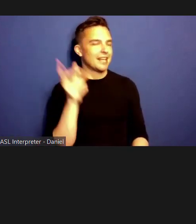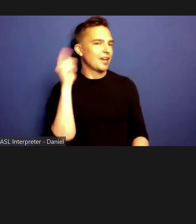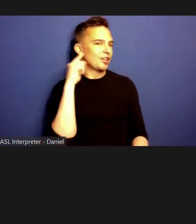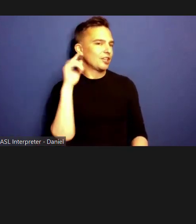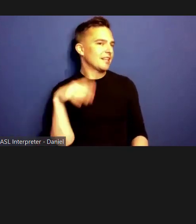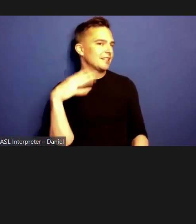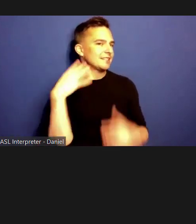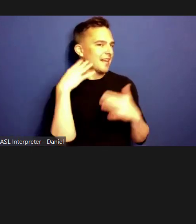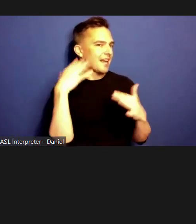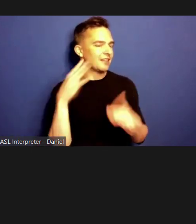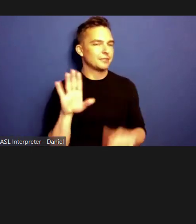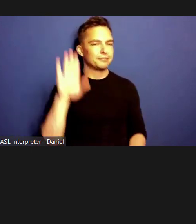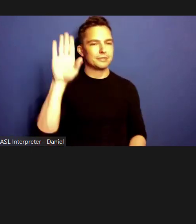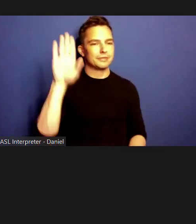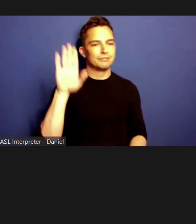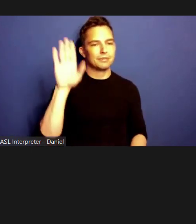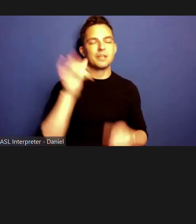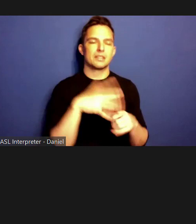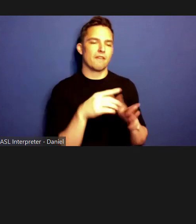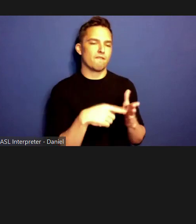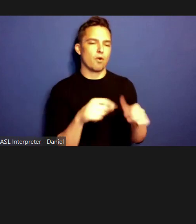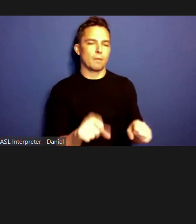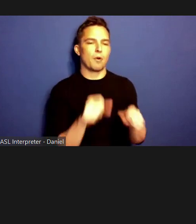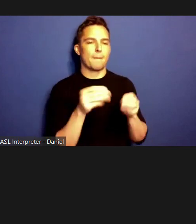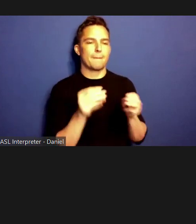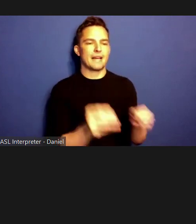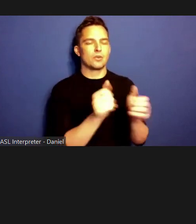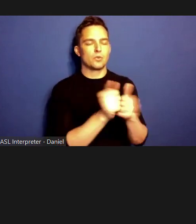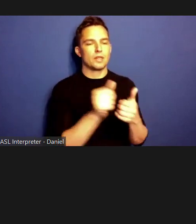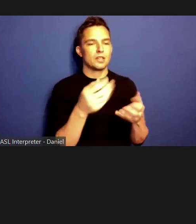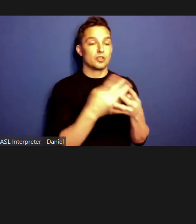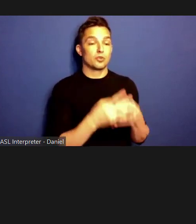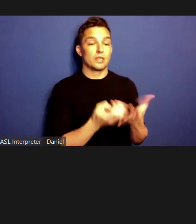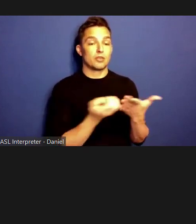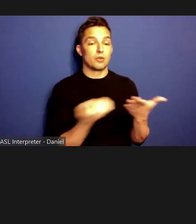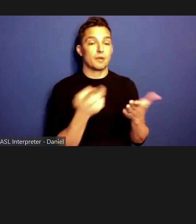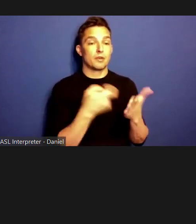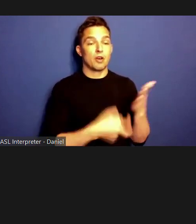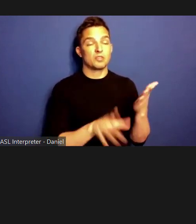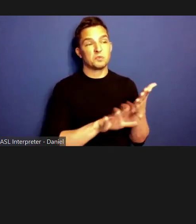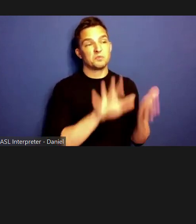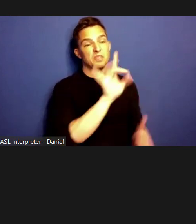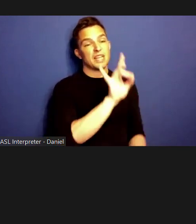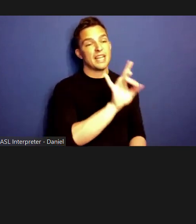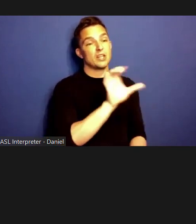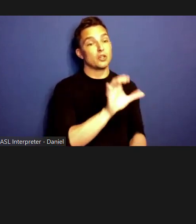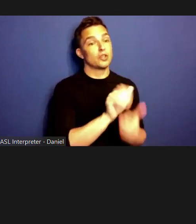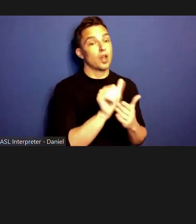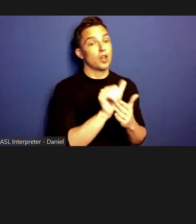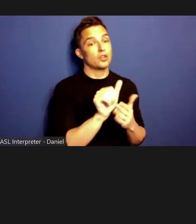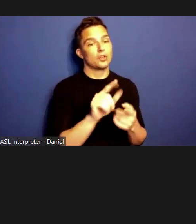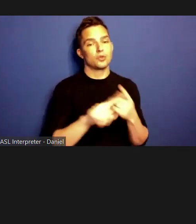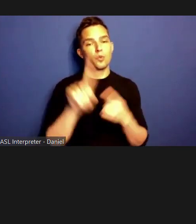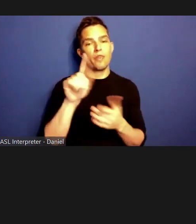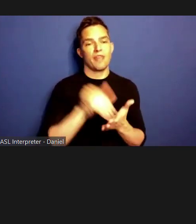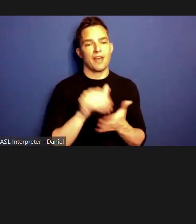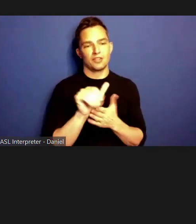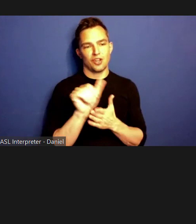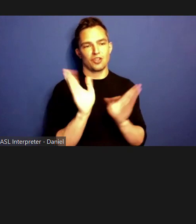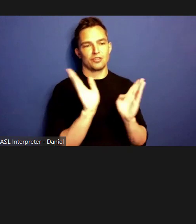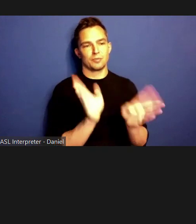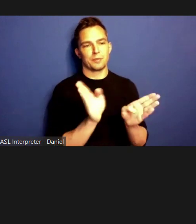sound. It's a relatively affordable method, with the screening equipment costing between $800 and